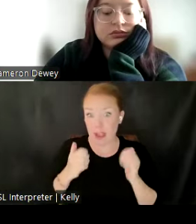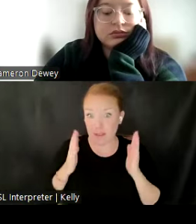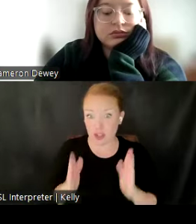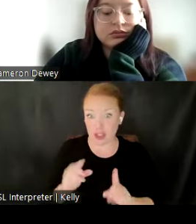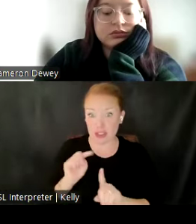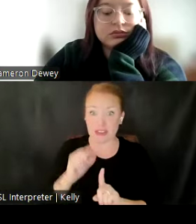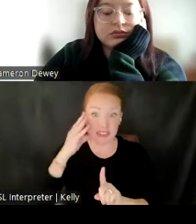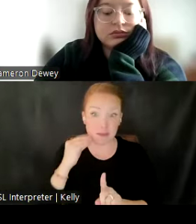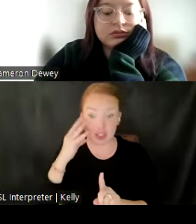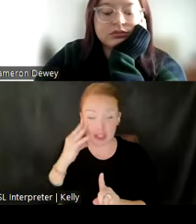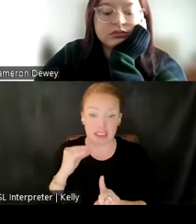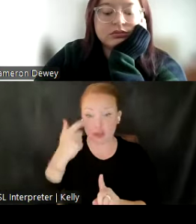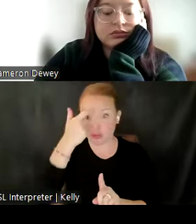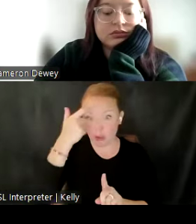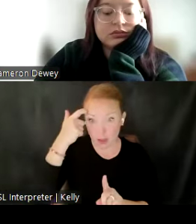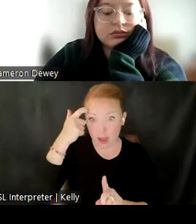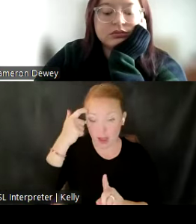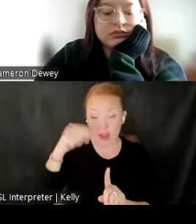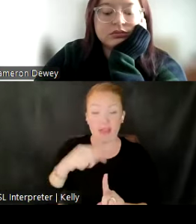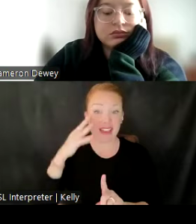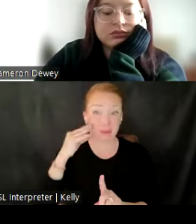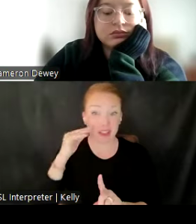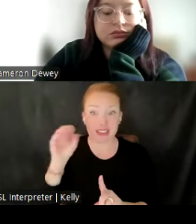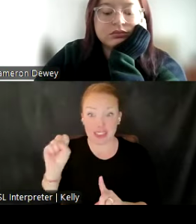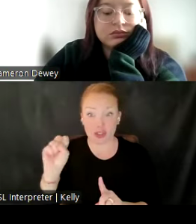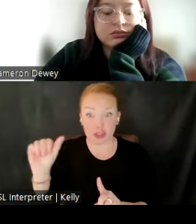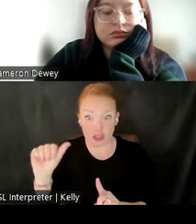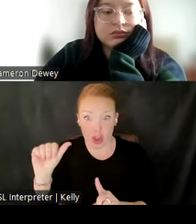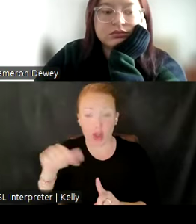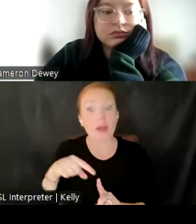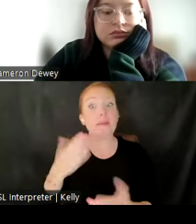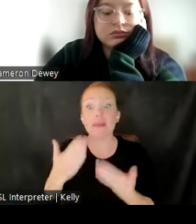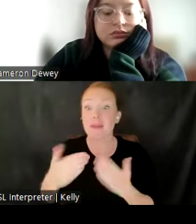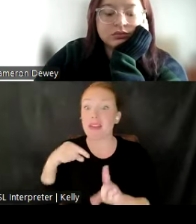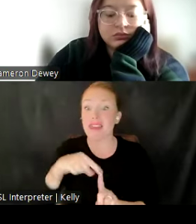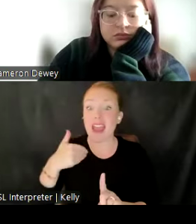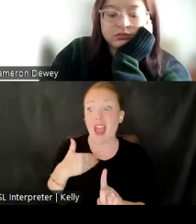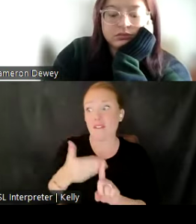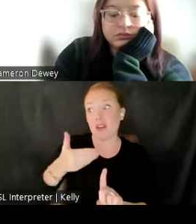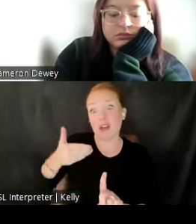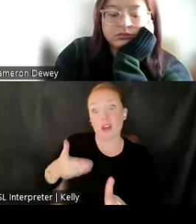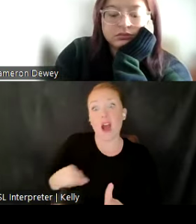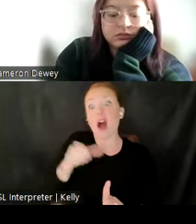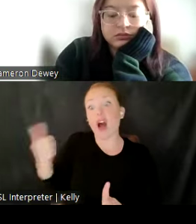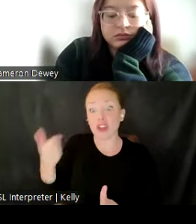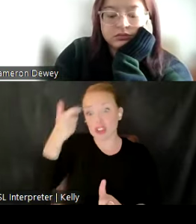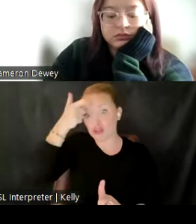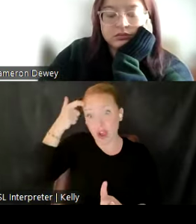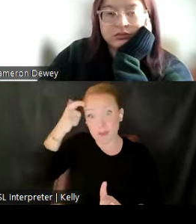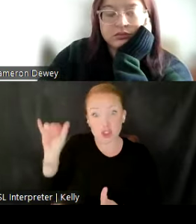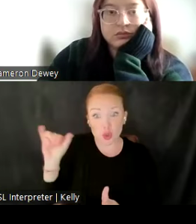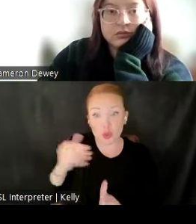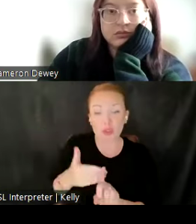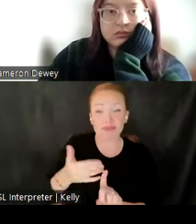trauma from a sexual assault may already also be experiencing trauma from other personal matters. So when we compound all